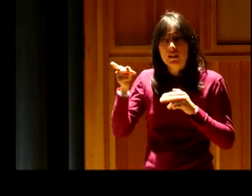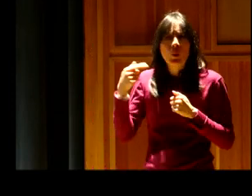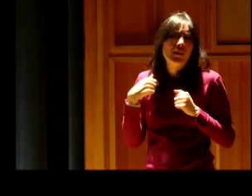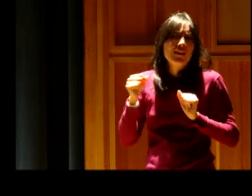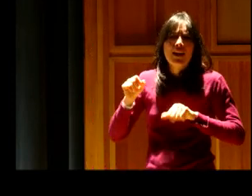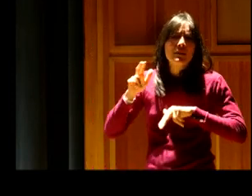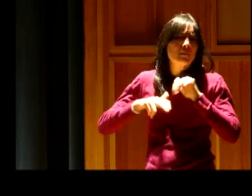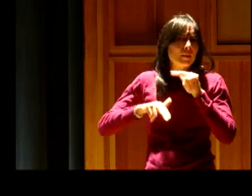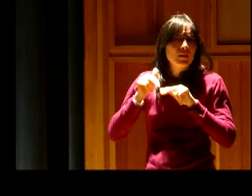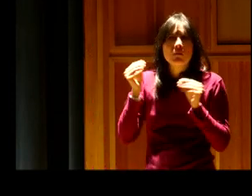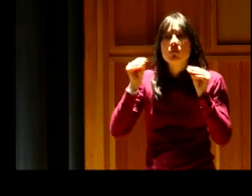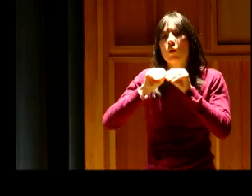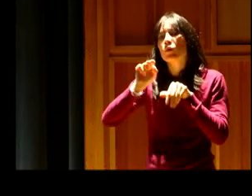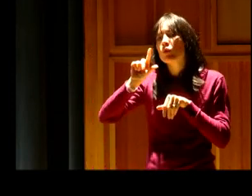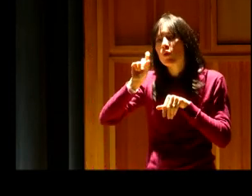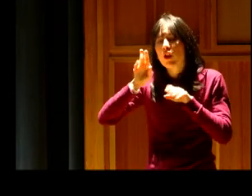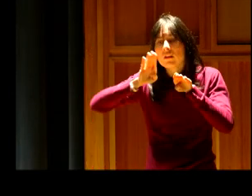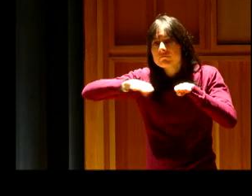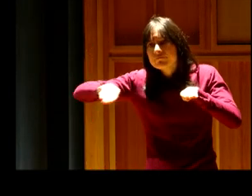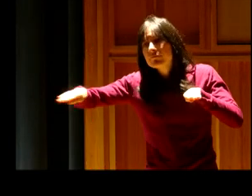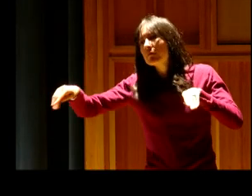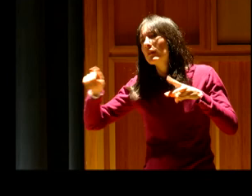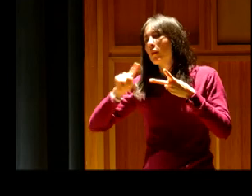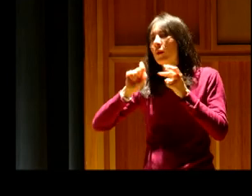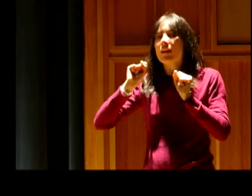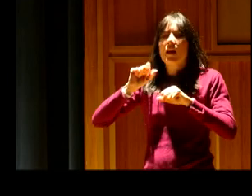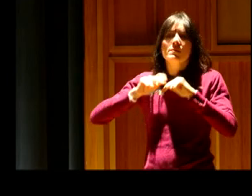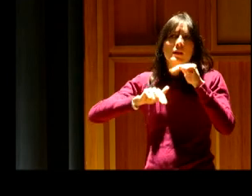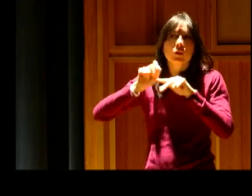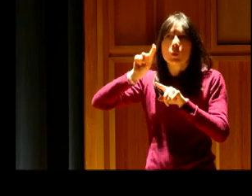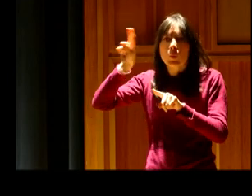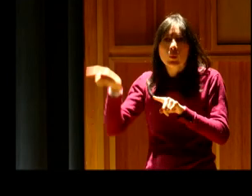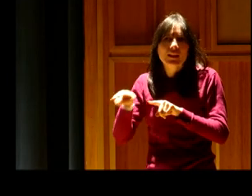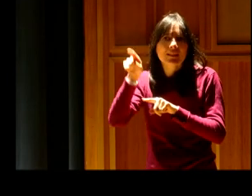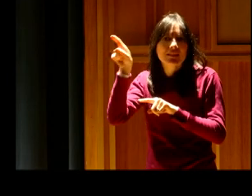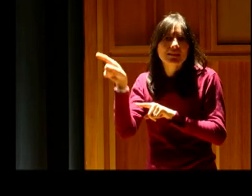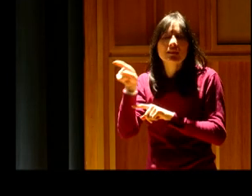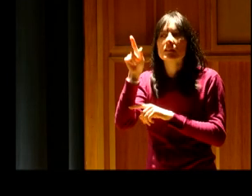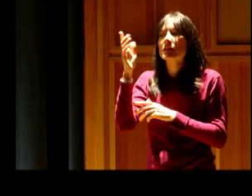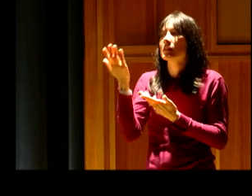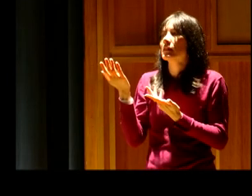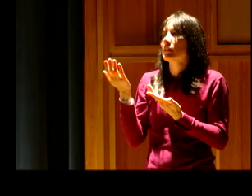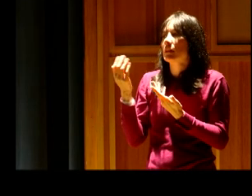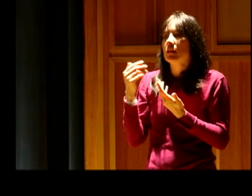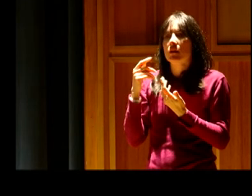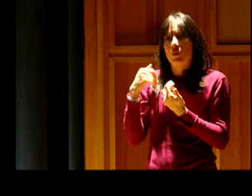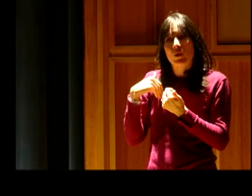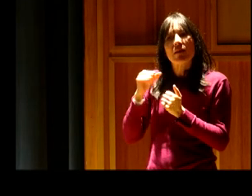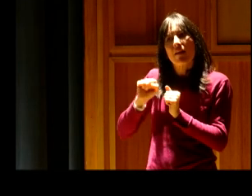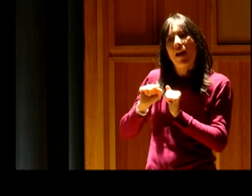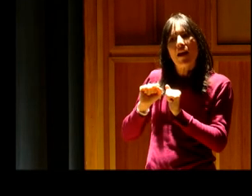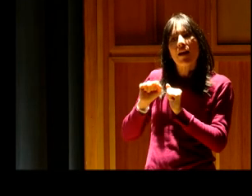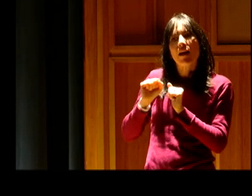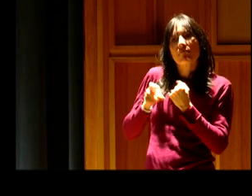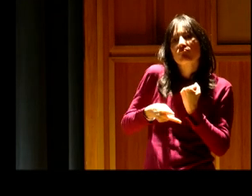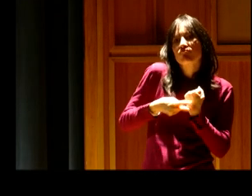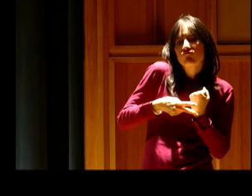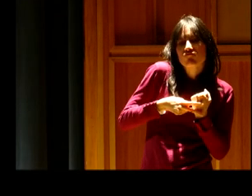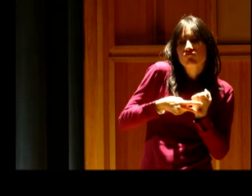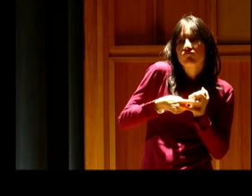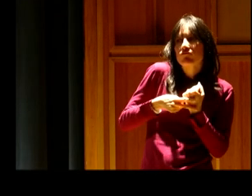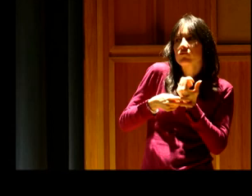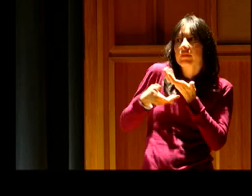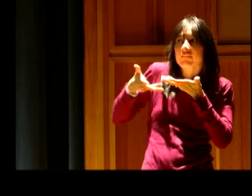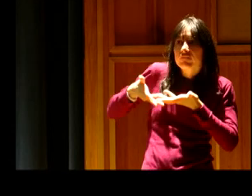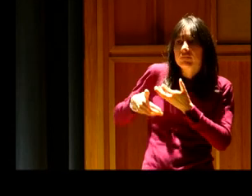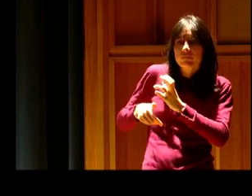build solar. We can build wind. We can back them up with energy storage. We can